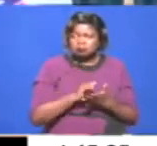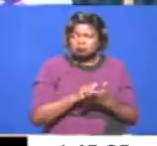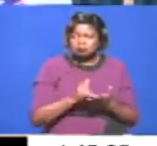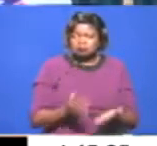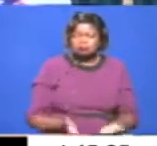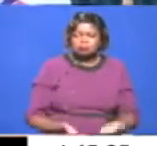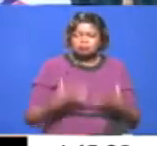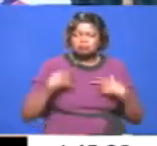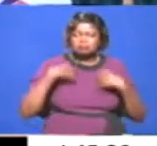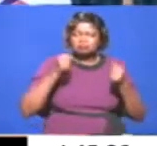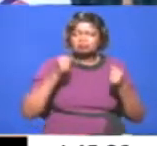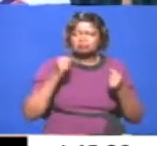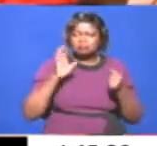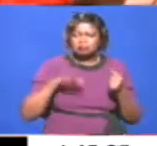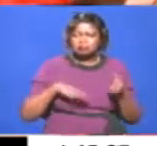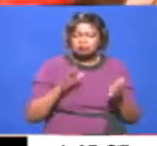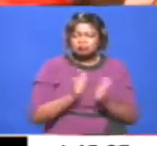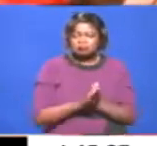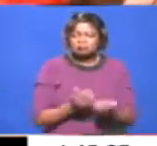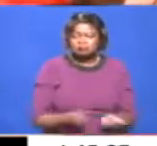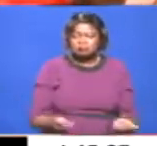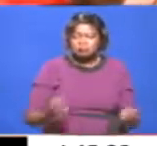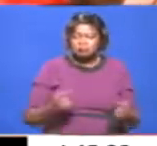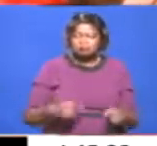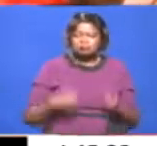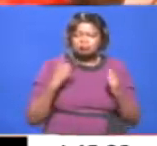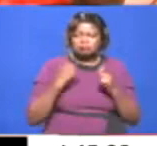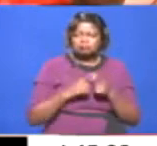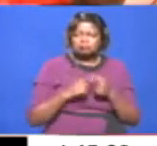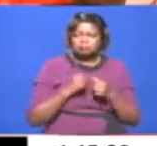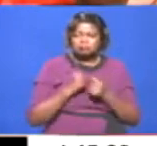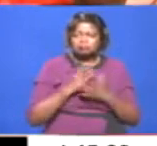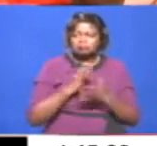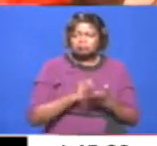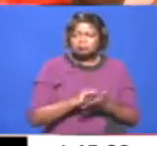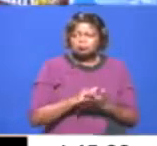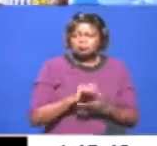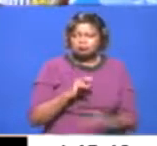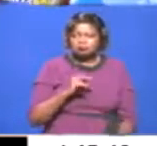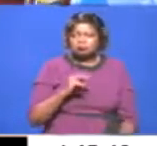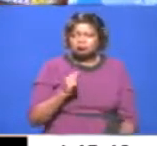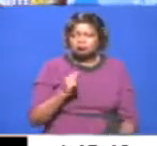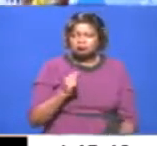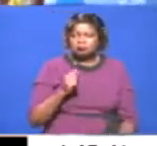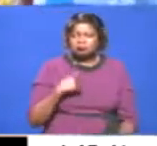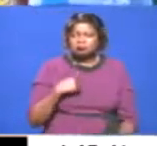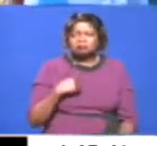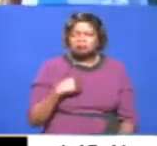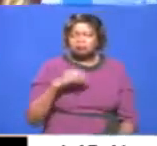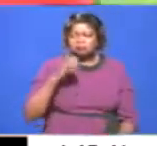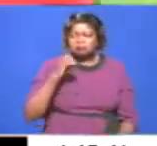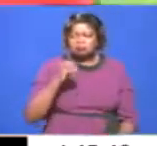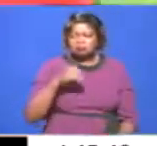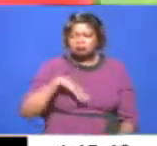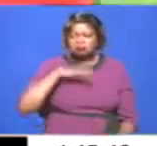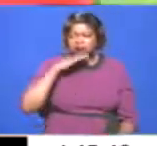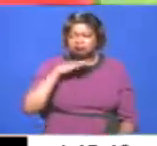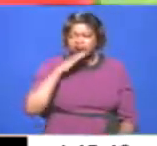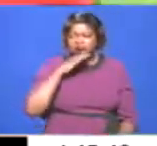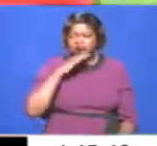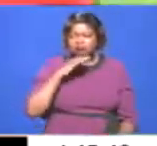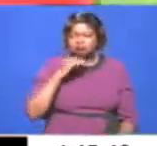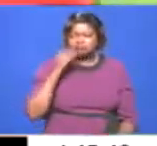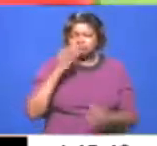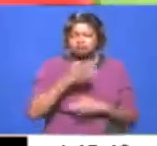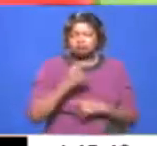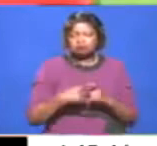Mama na Mtoto program is successful and make sure that Vihiga registers zero maternal mortality rate in the next 2 years.